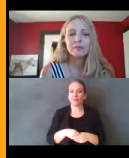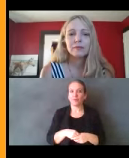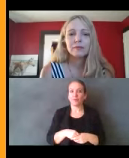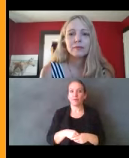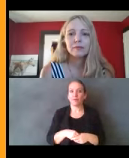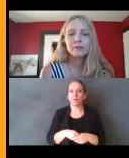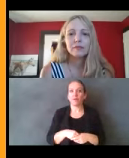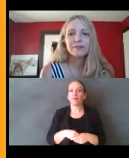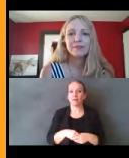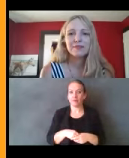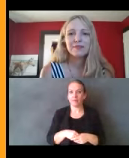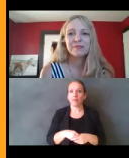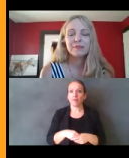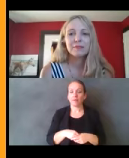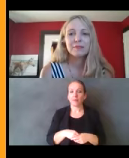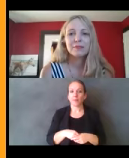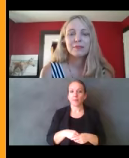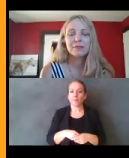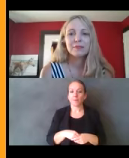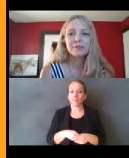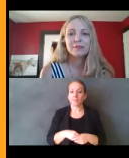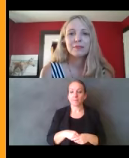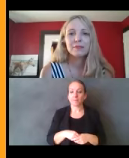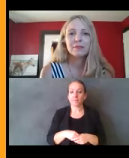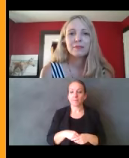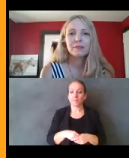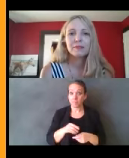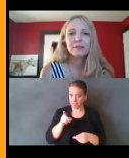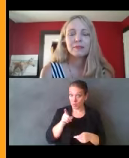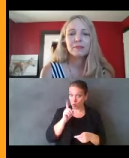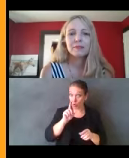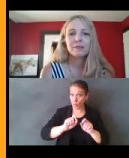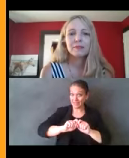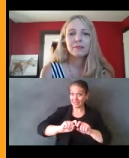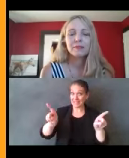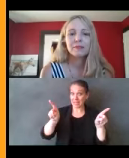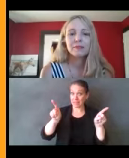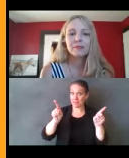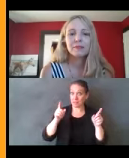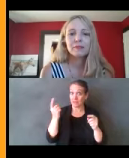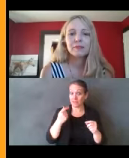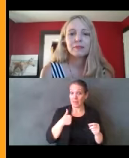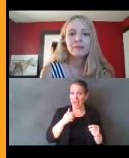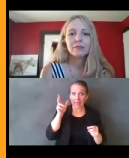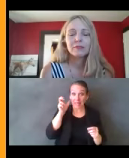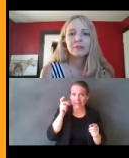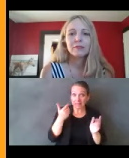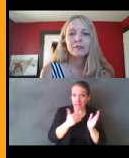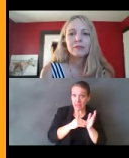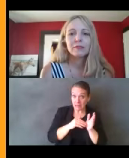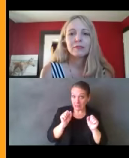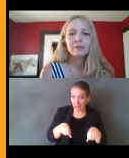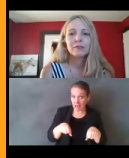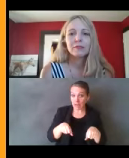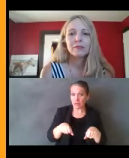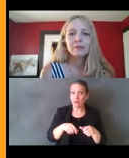take a picture of it. But I understand that you're going to be sending us a tape that I can listen to again. And if you're